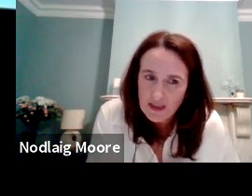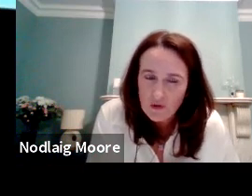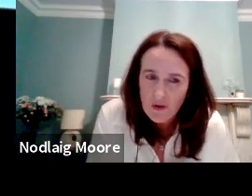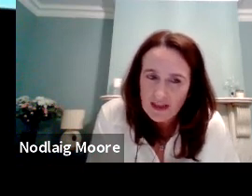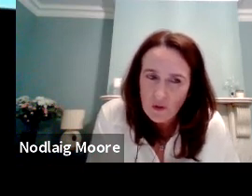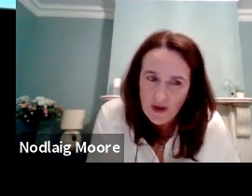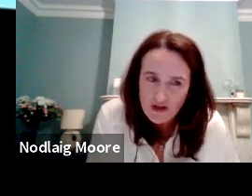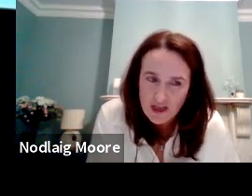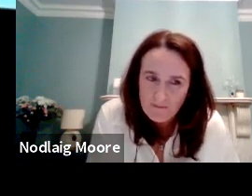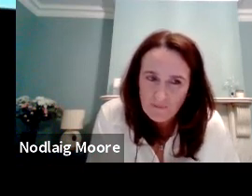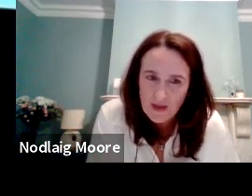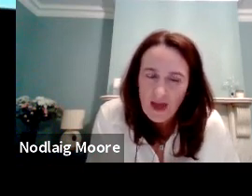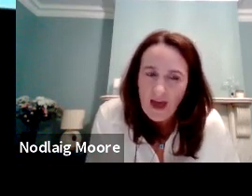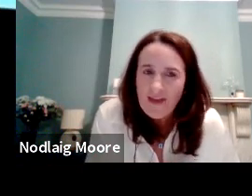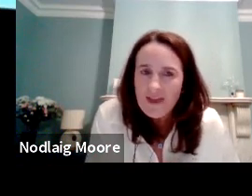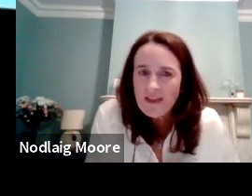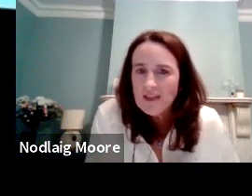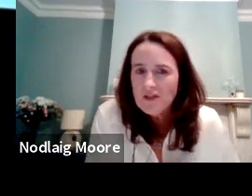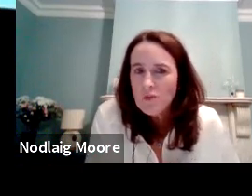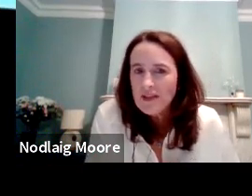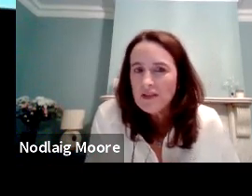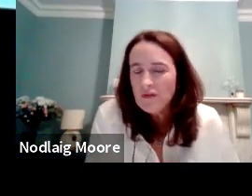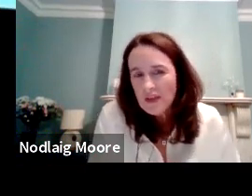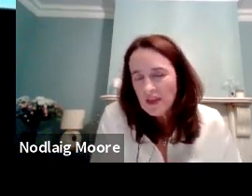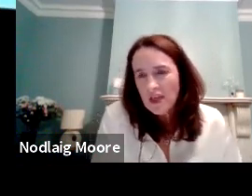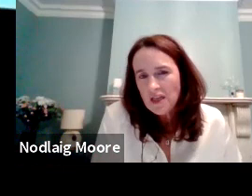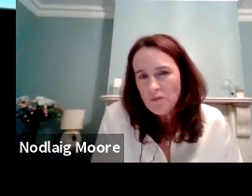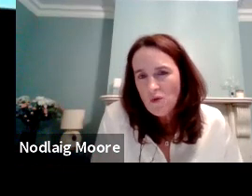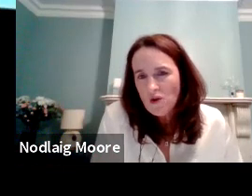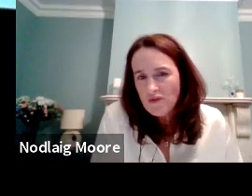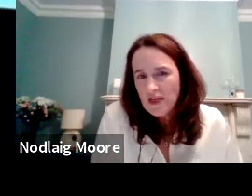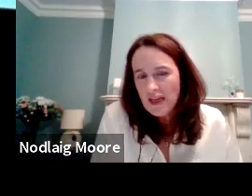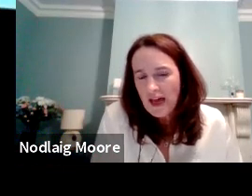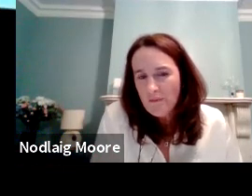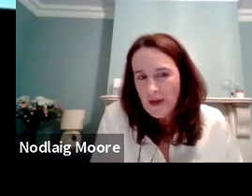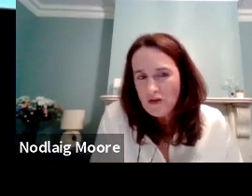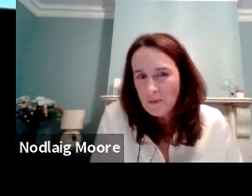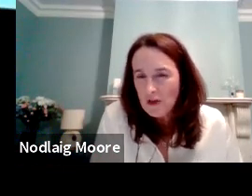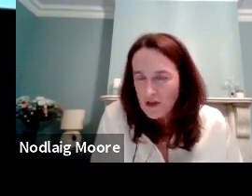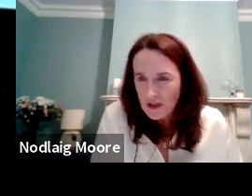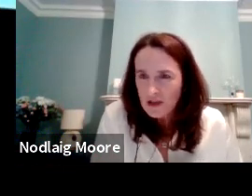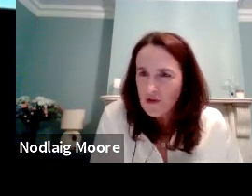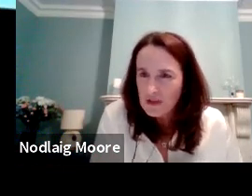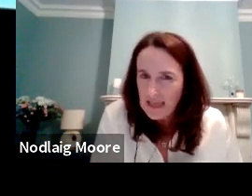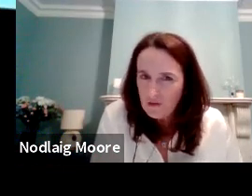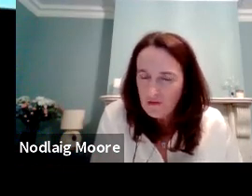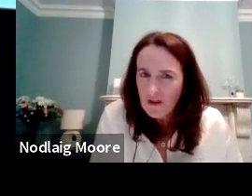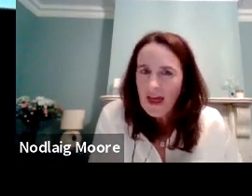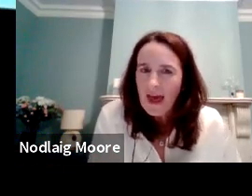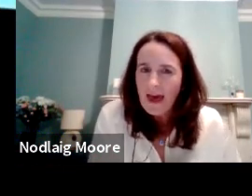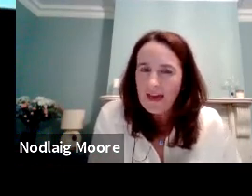decreased libido, and low energy. And then the depressive thinking is more really about being critical of